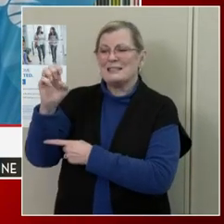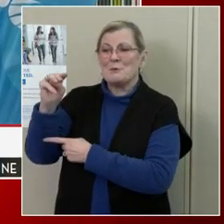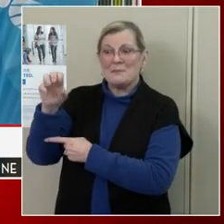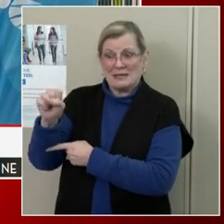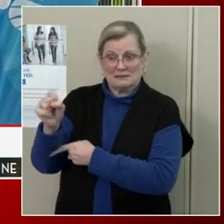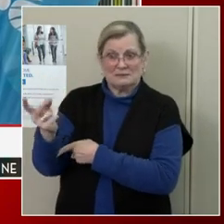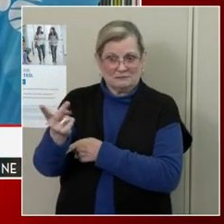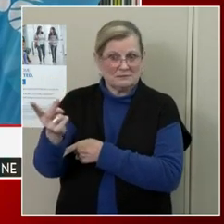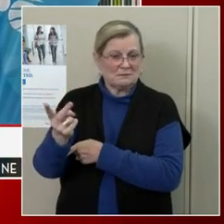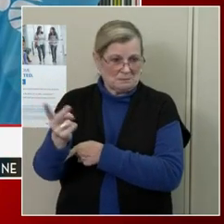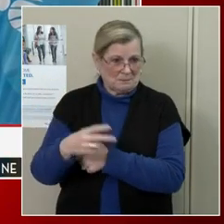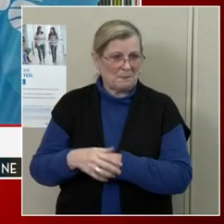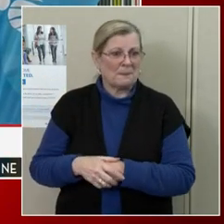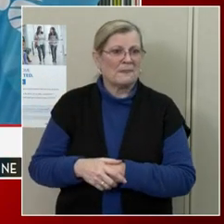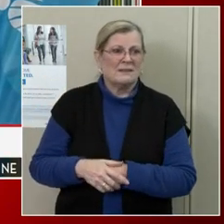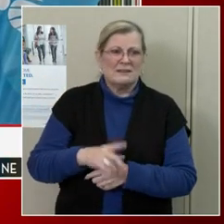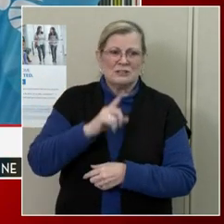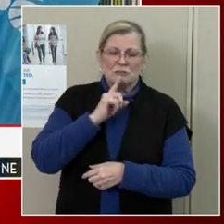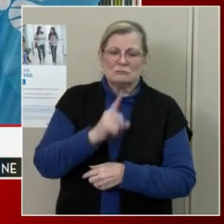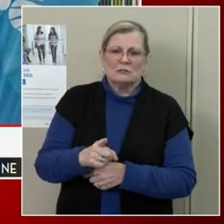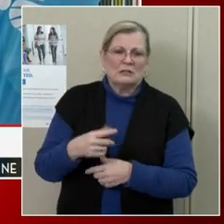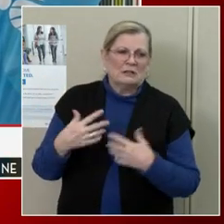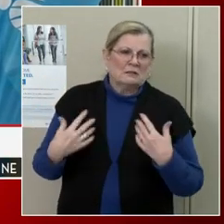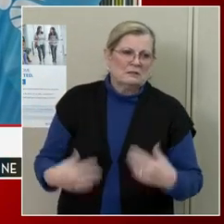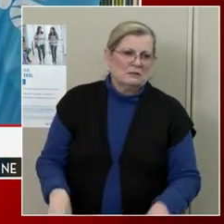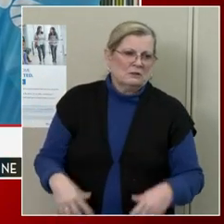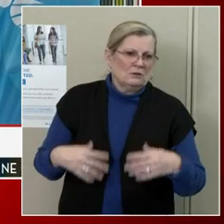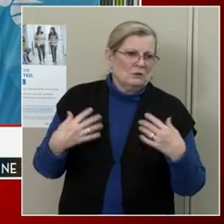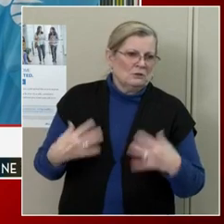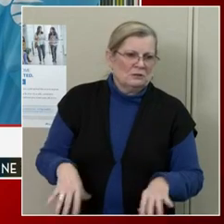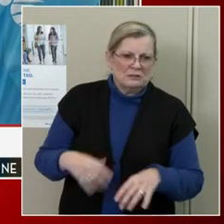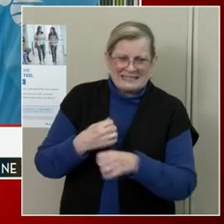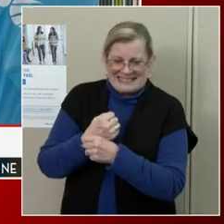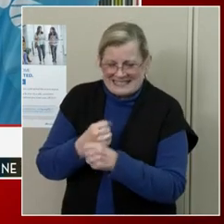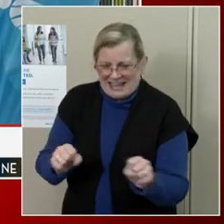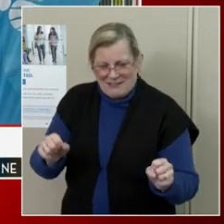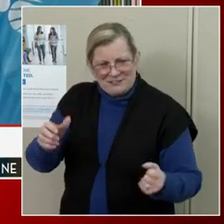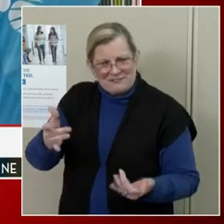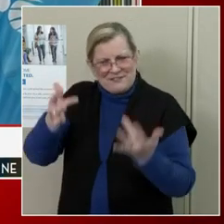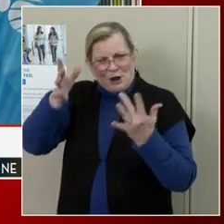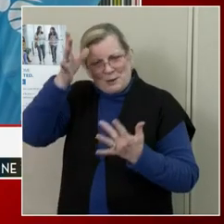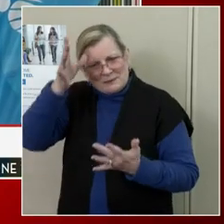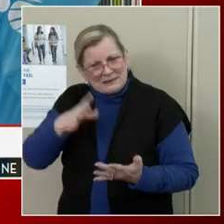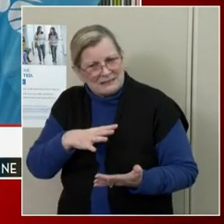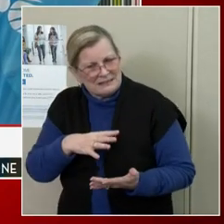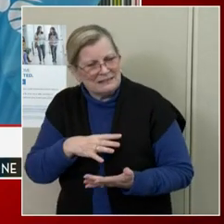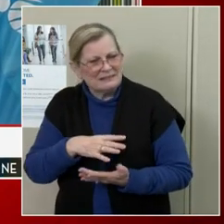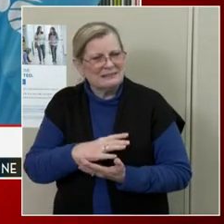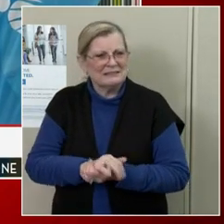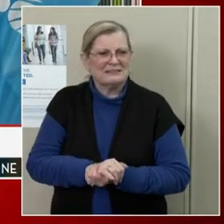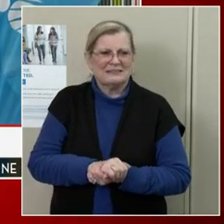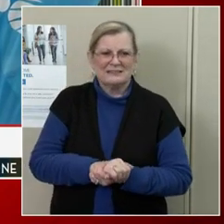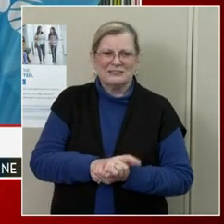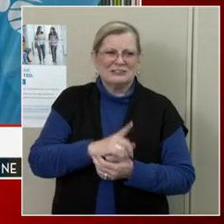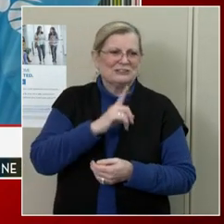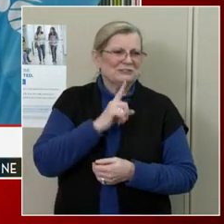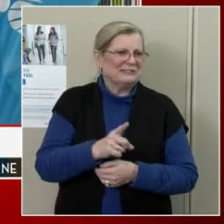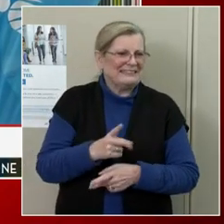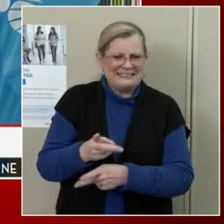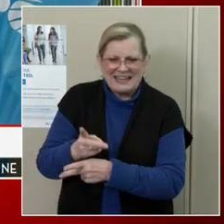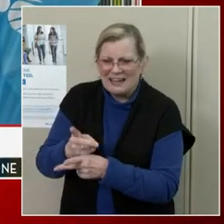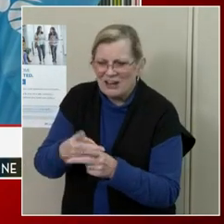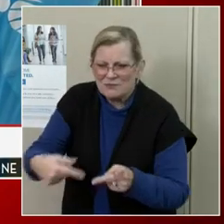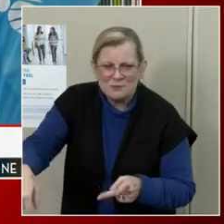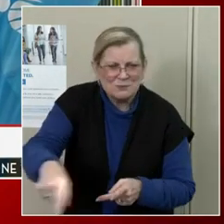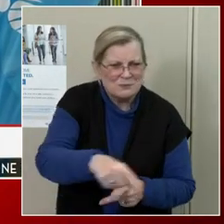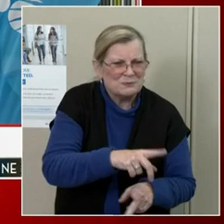keeping firefighters throughout this COVID response safe and on the job and well for their families too. So that's